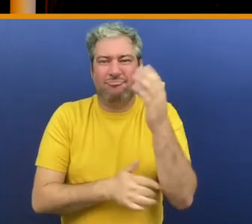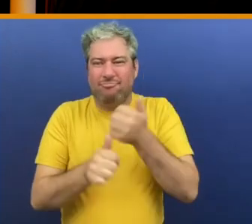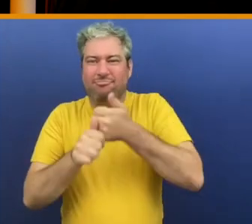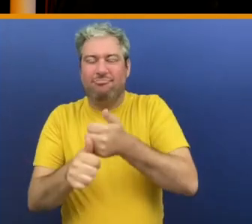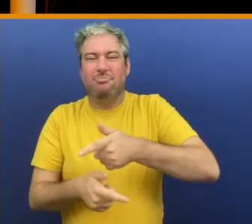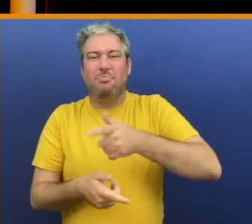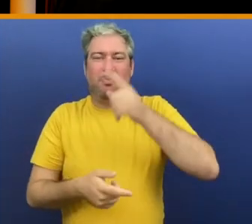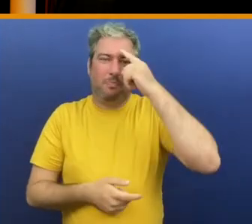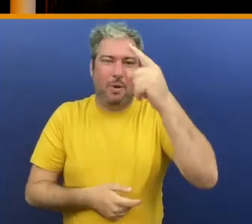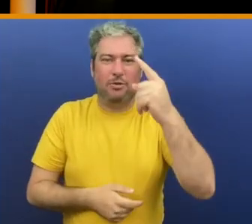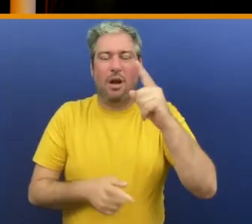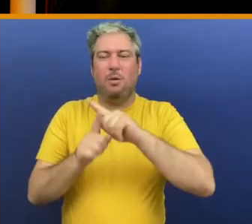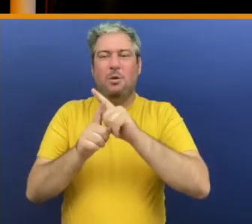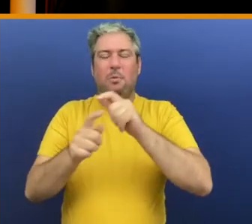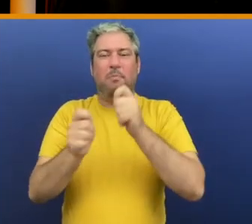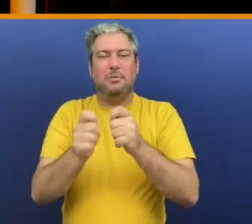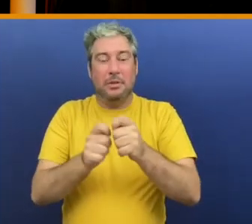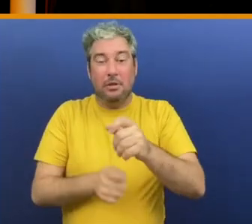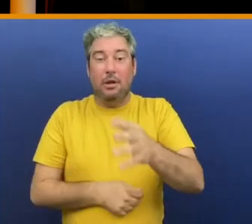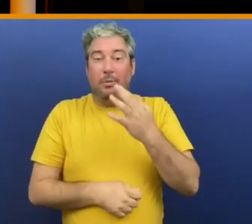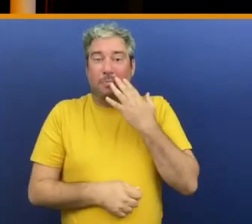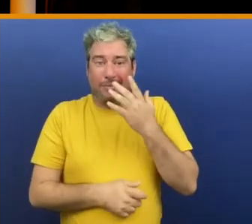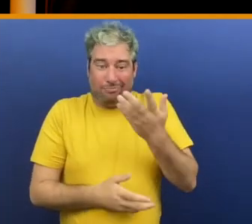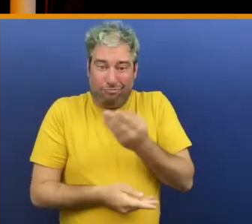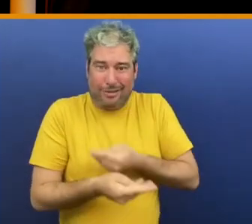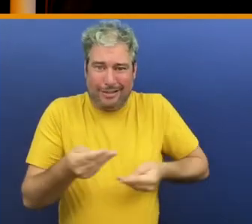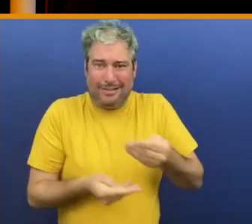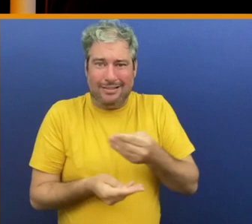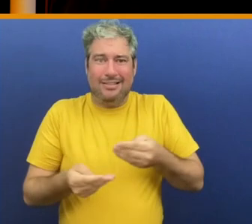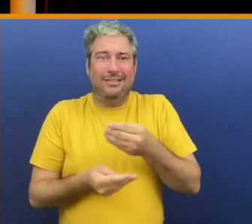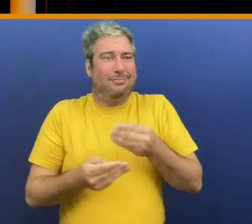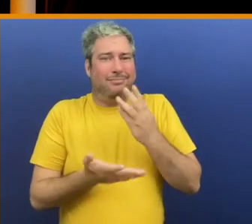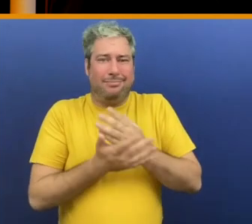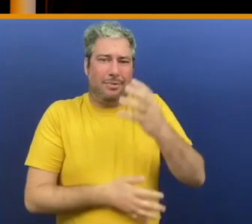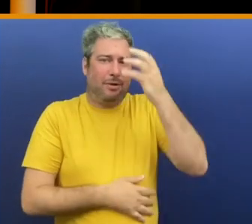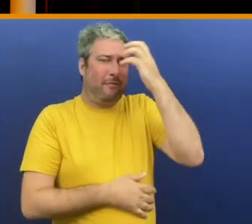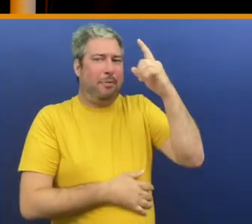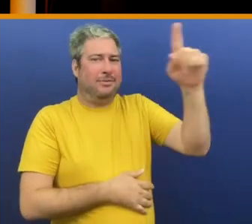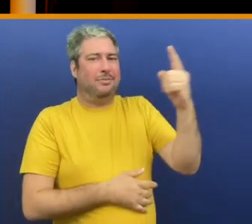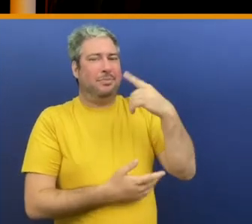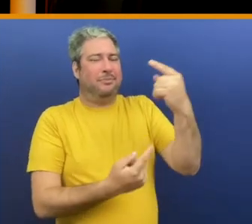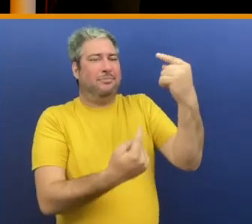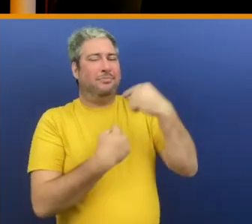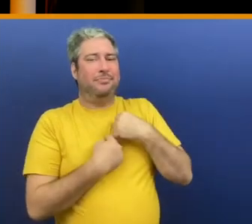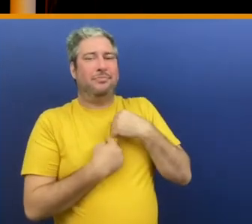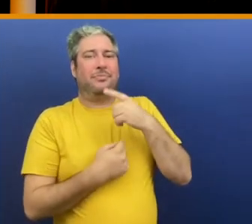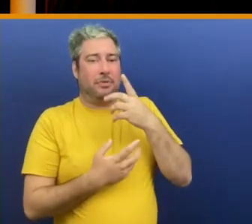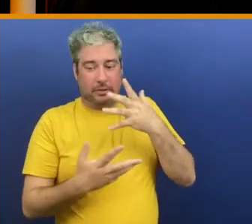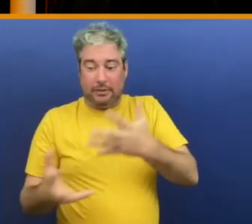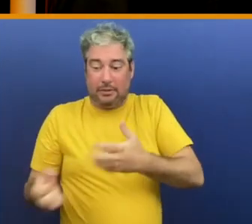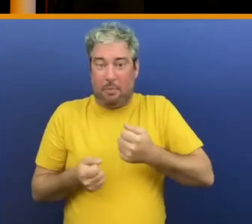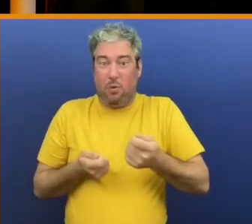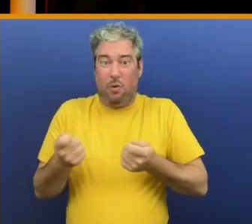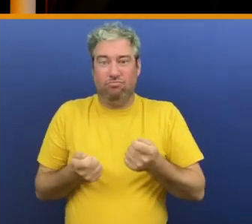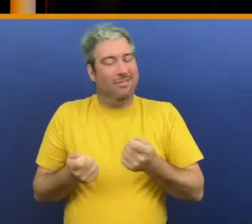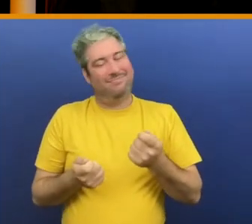the Tory government have shown that when they talked about taking back control, they just meant for them and their donors. This motion would give Parliament and the